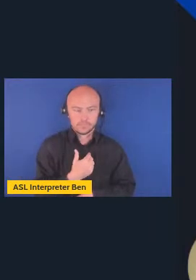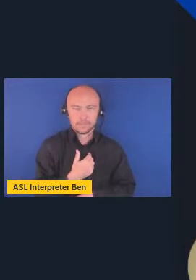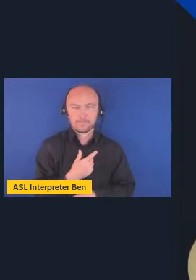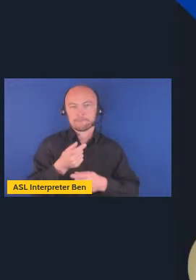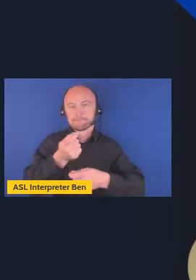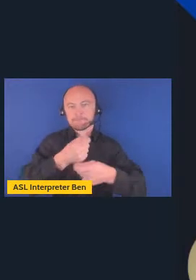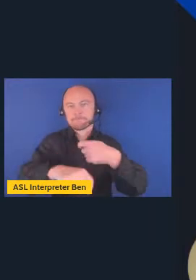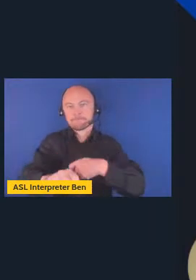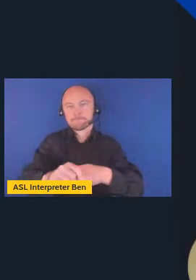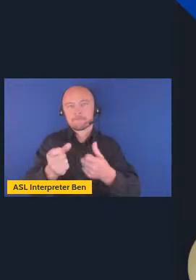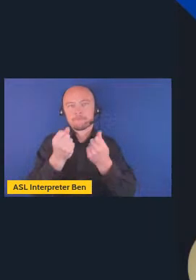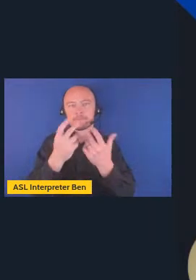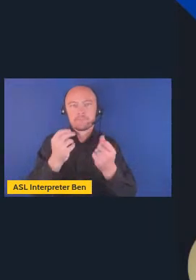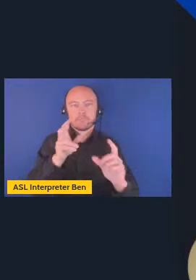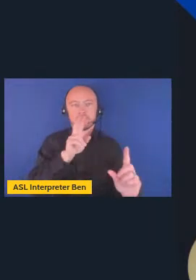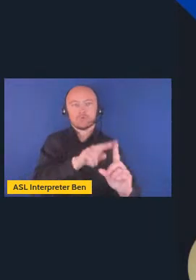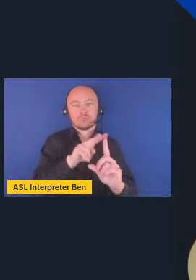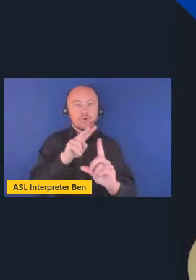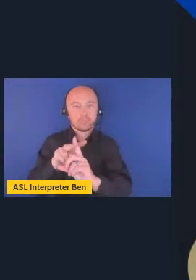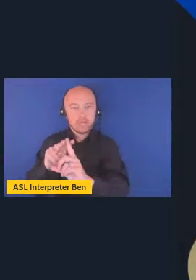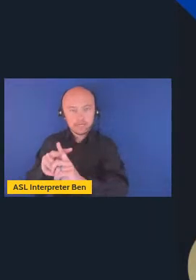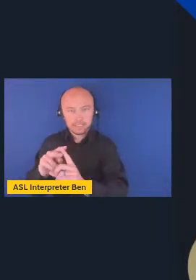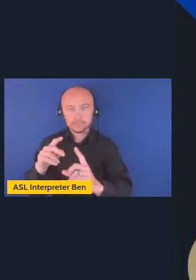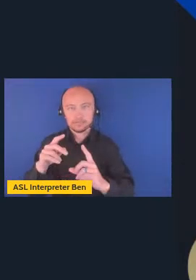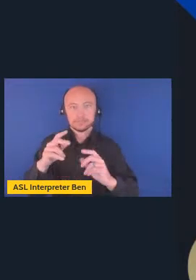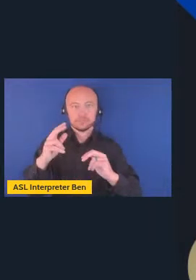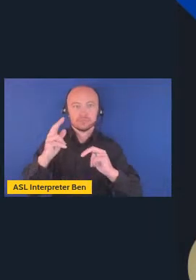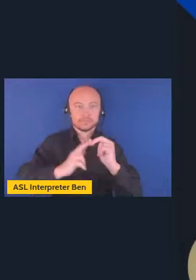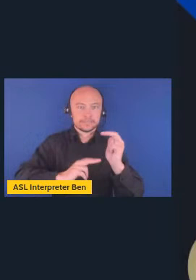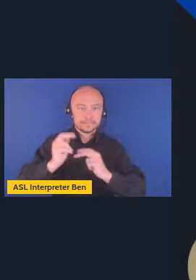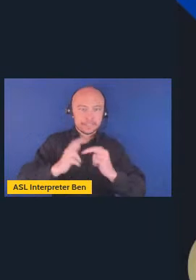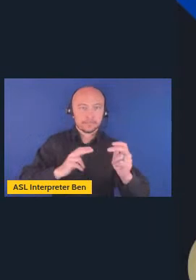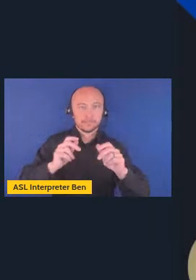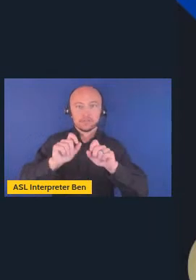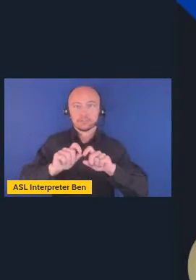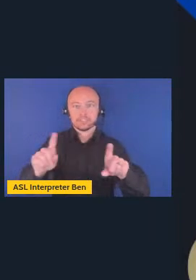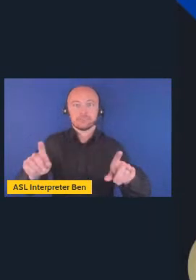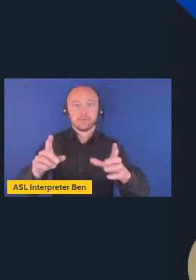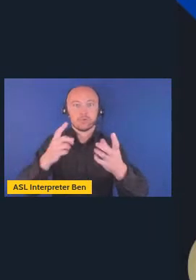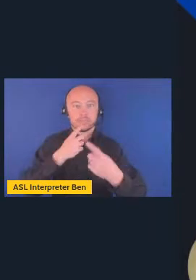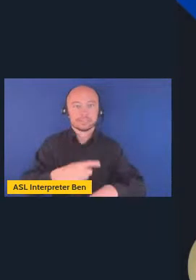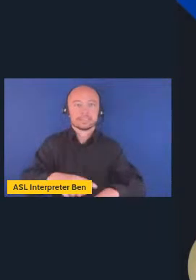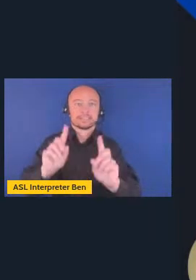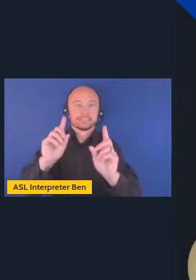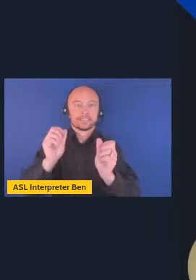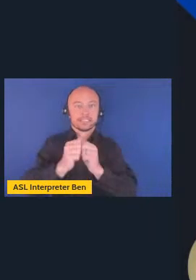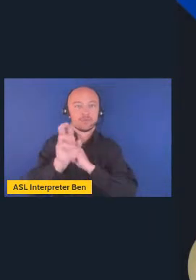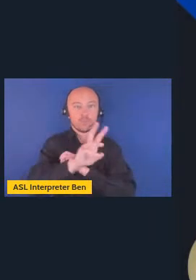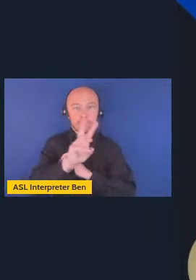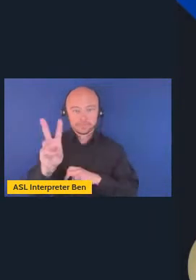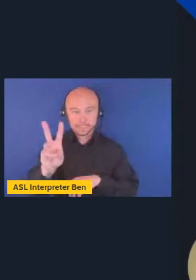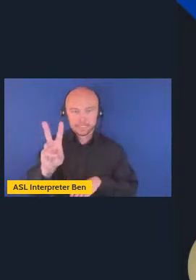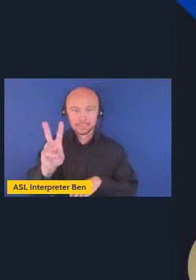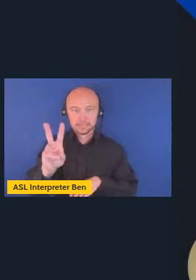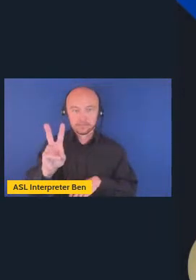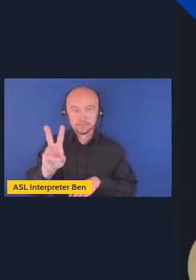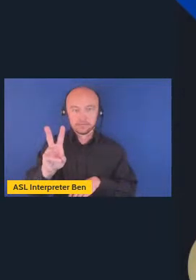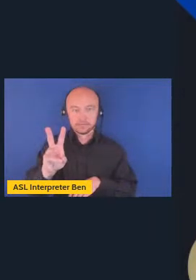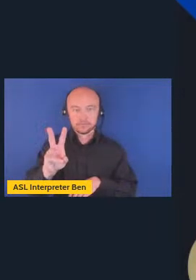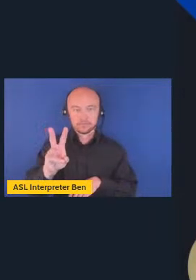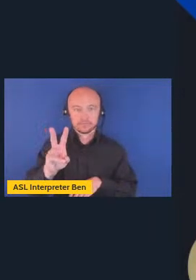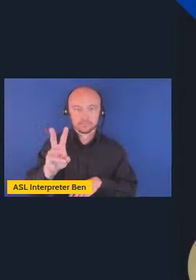the multiple plugins, we needed to build and deploy a successful website using the